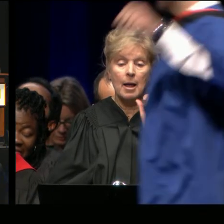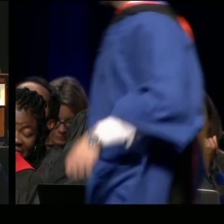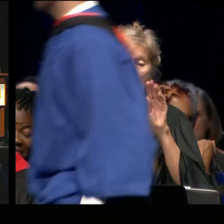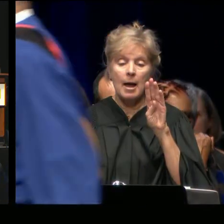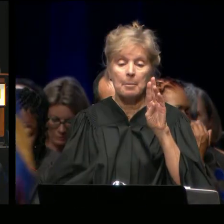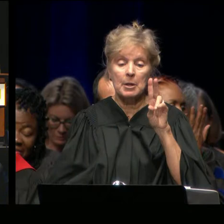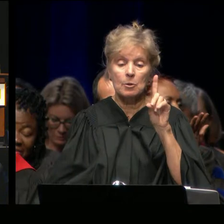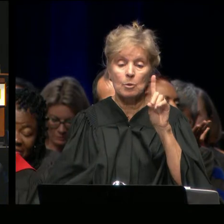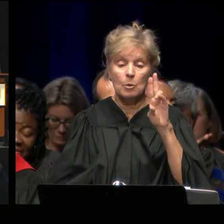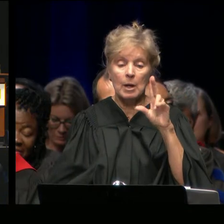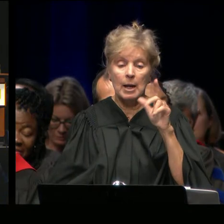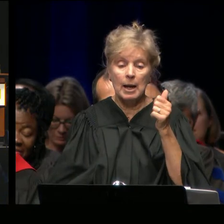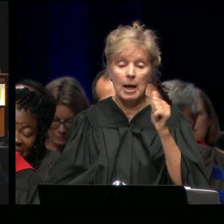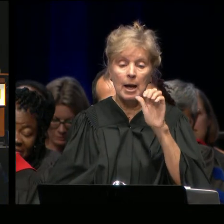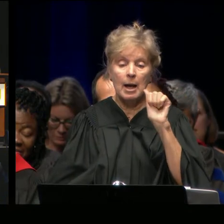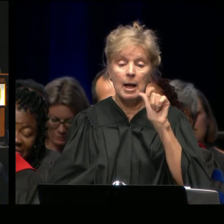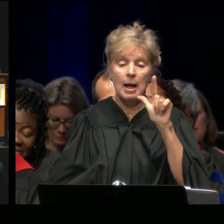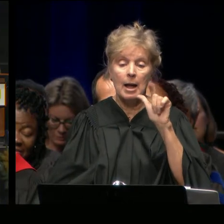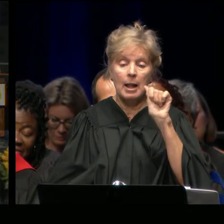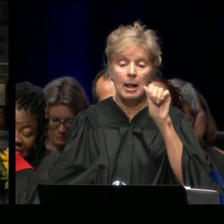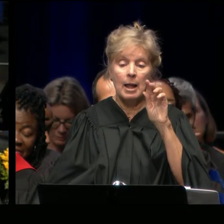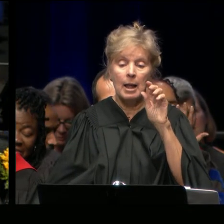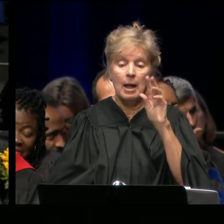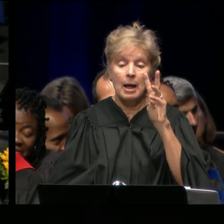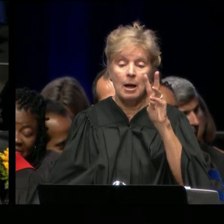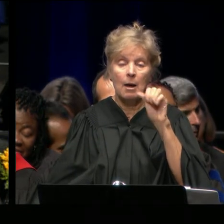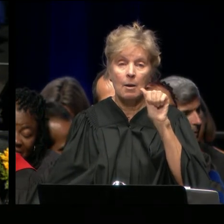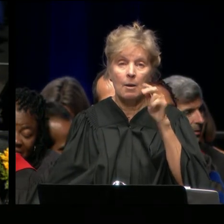Abdullah Al Abdul Wahid.